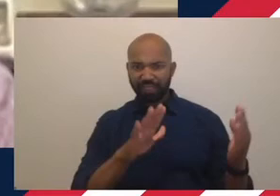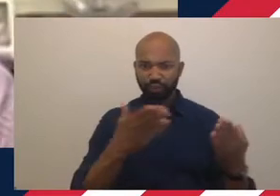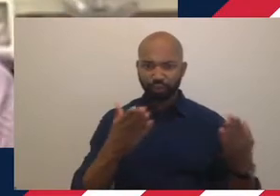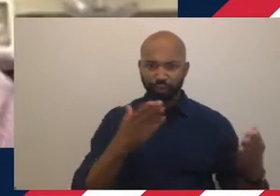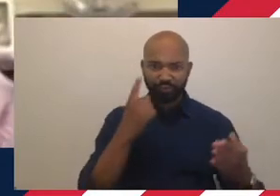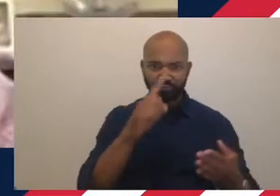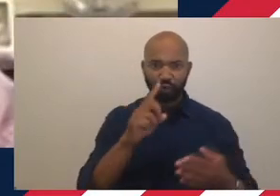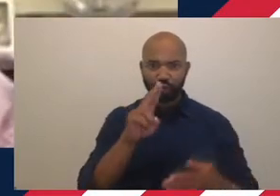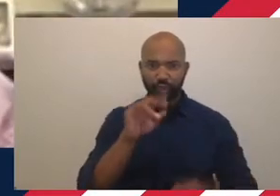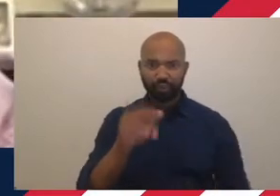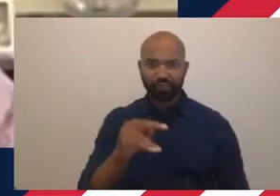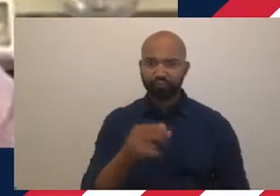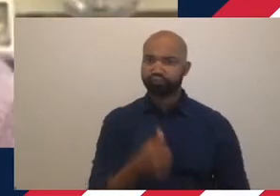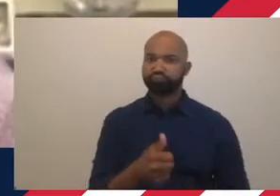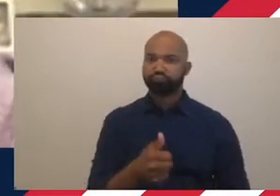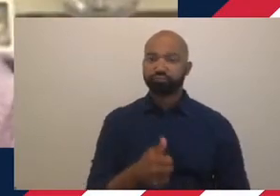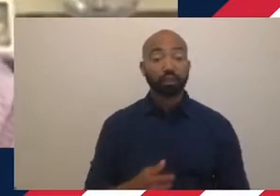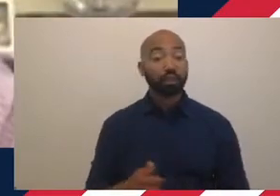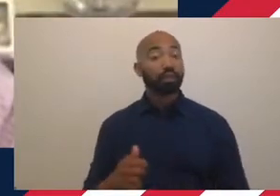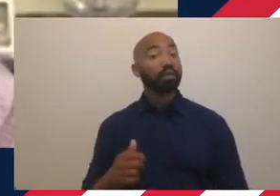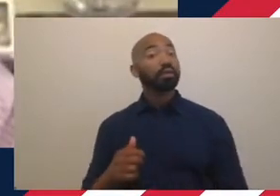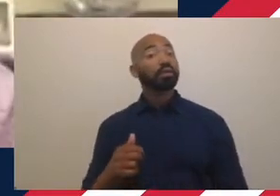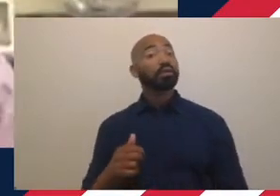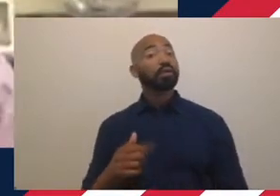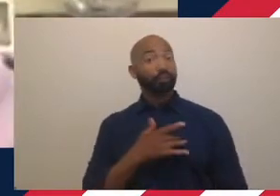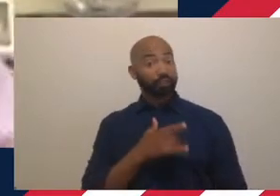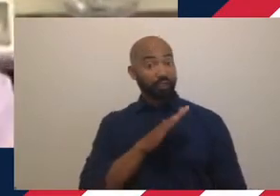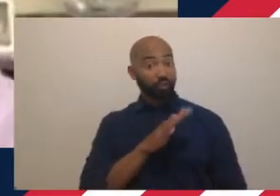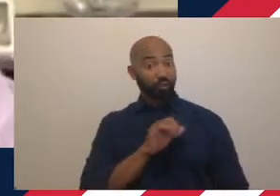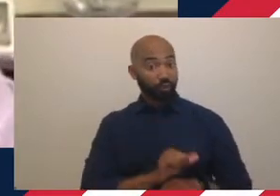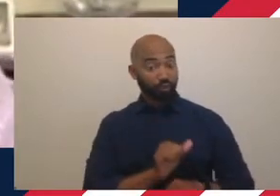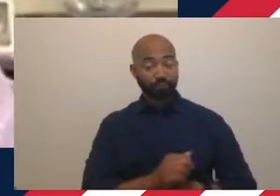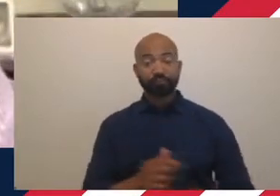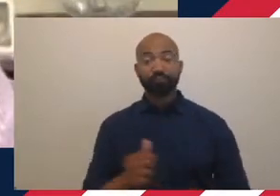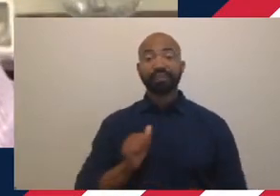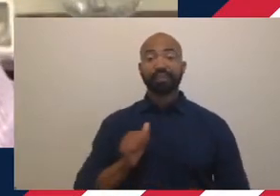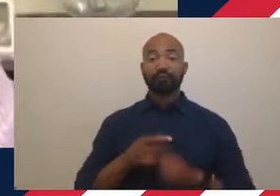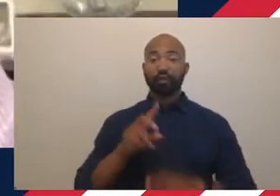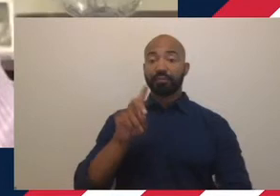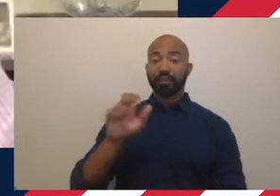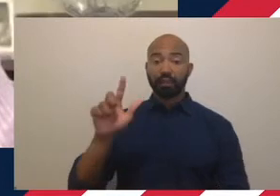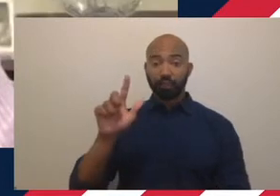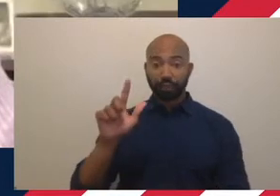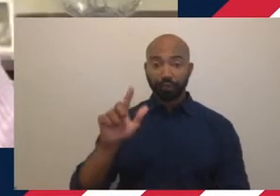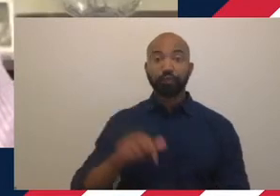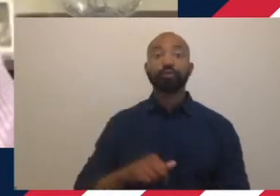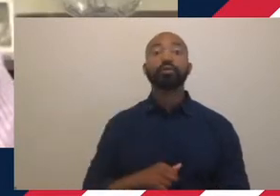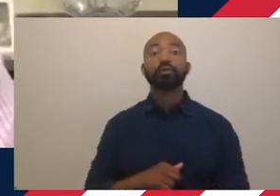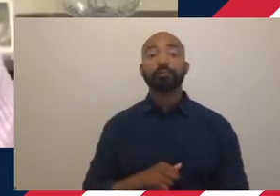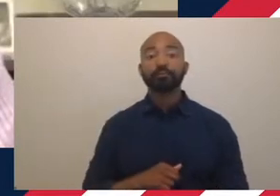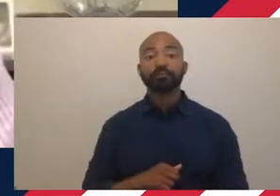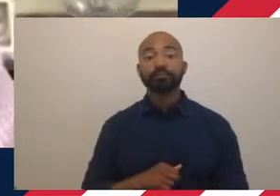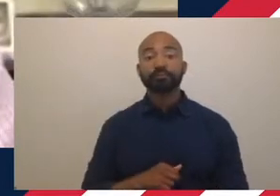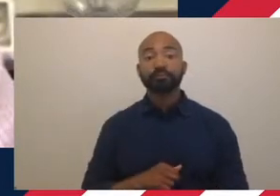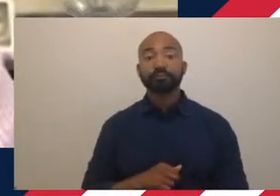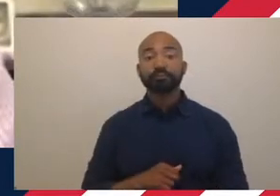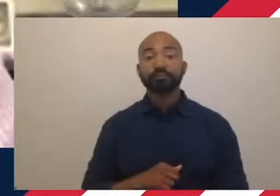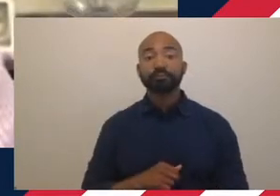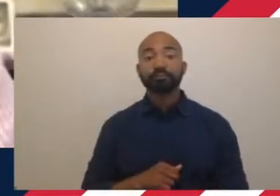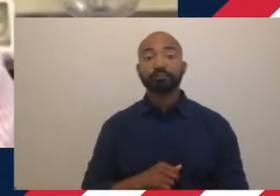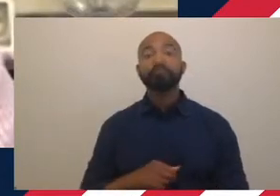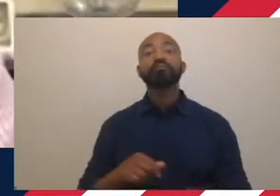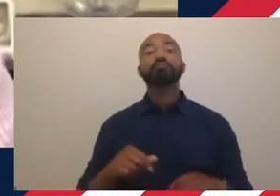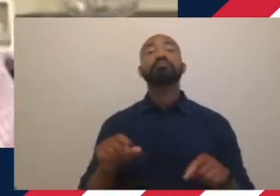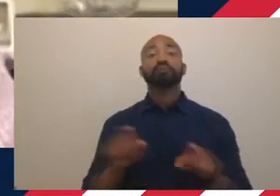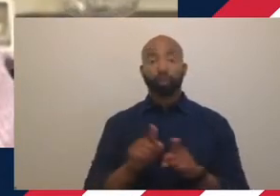come from Delaware, and we actually have a significant industry, as you know, and have faced many of the